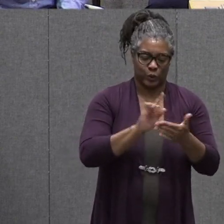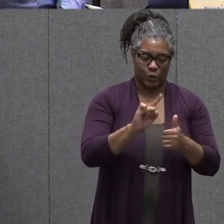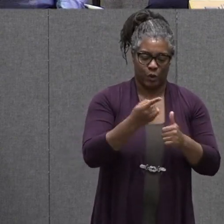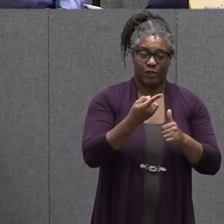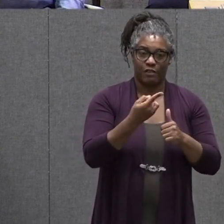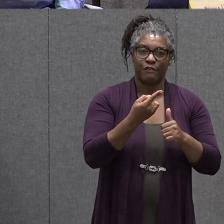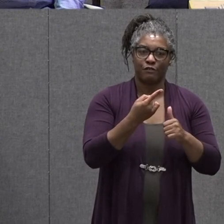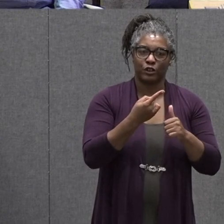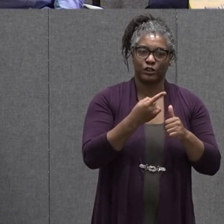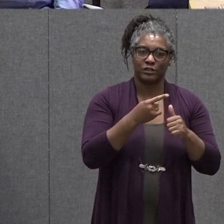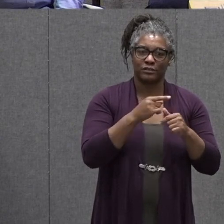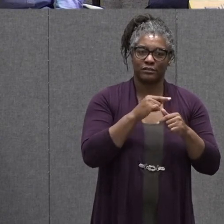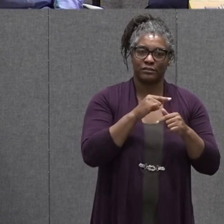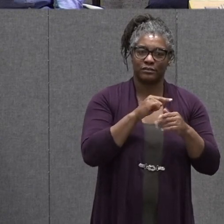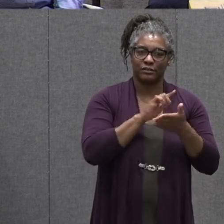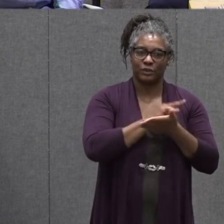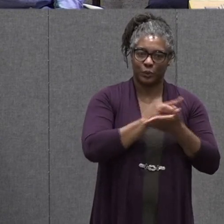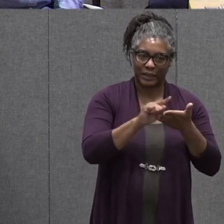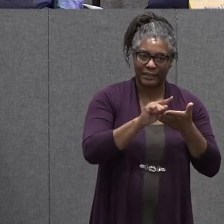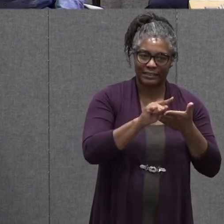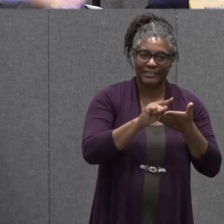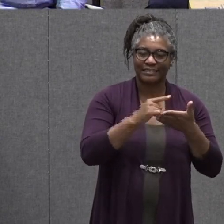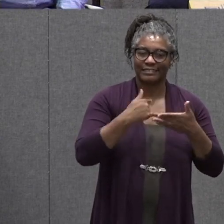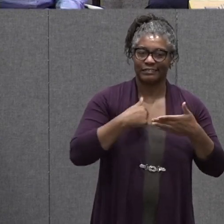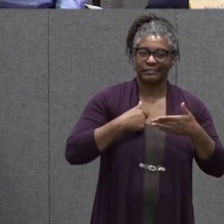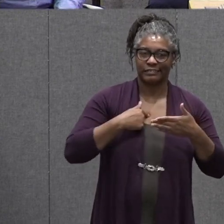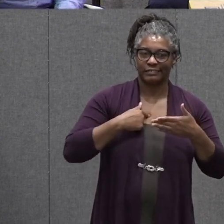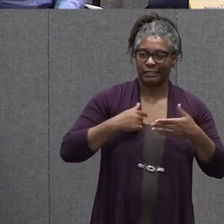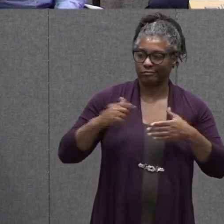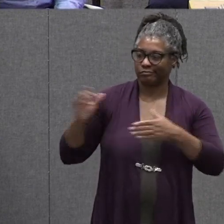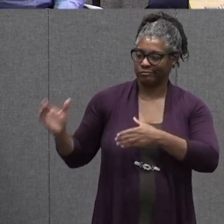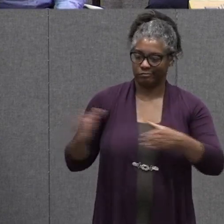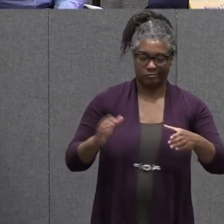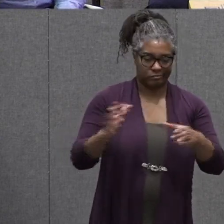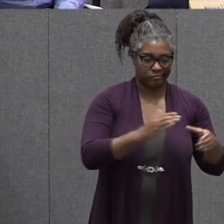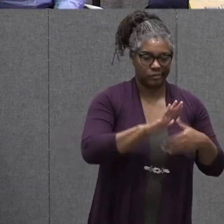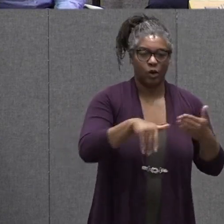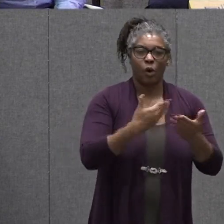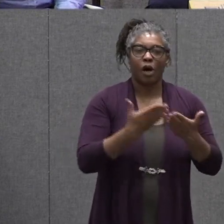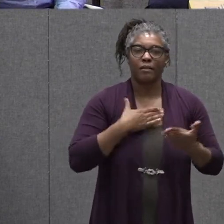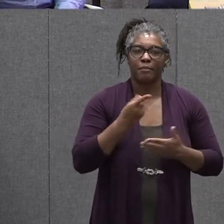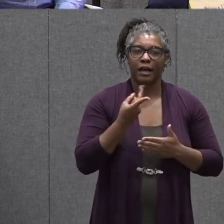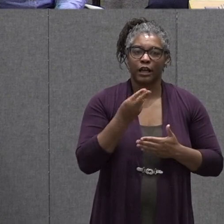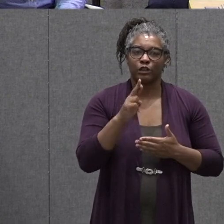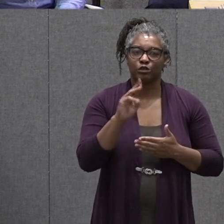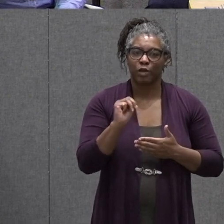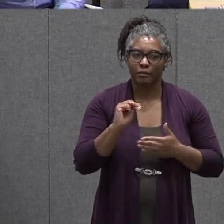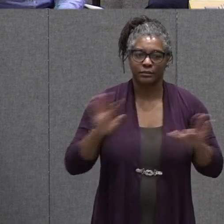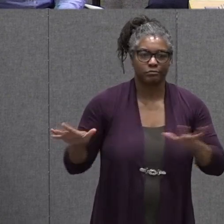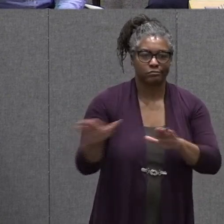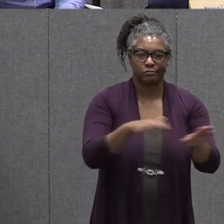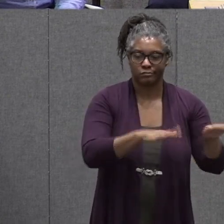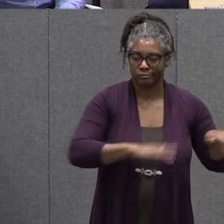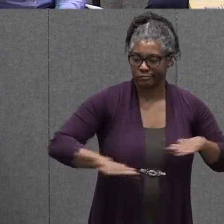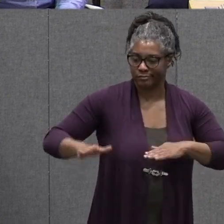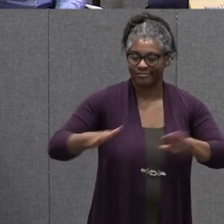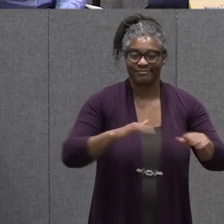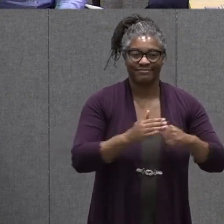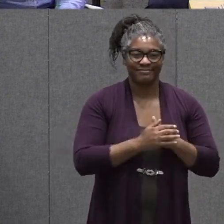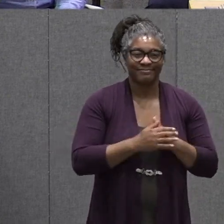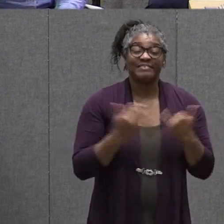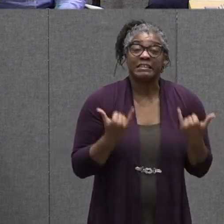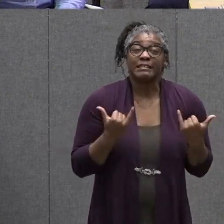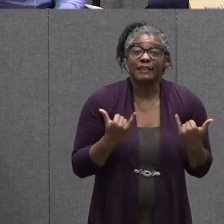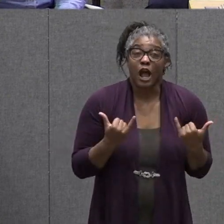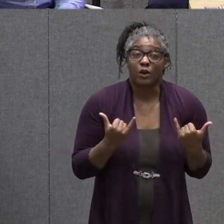fun. We're going to get back to our drum circle, and we're going to start to play around with it now that we're getting